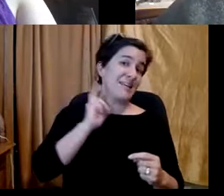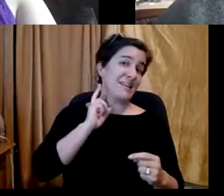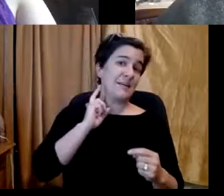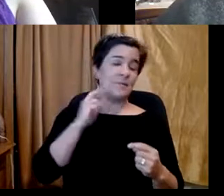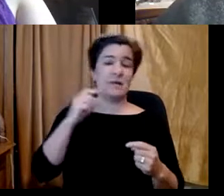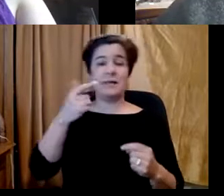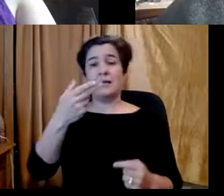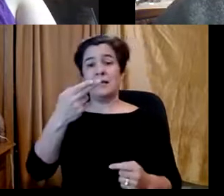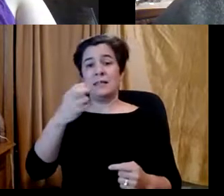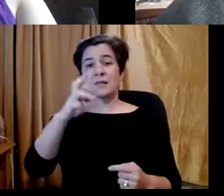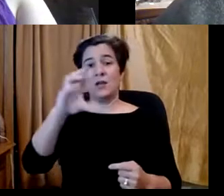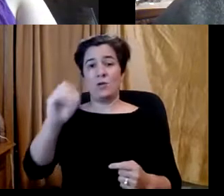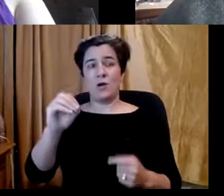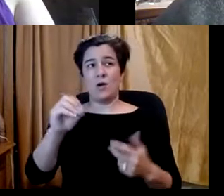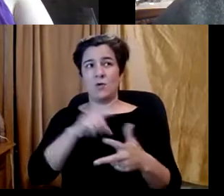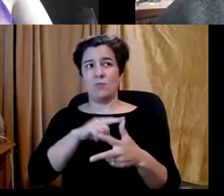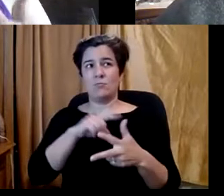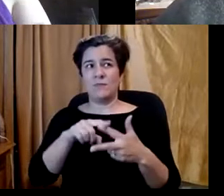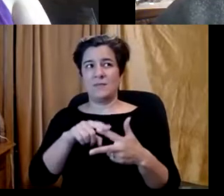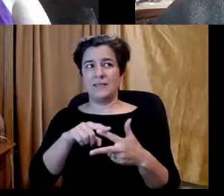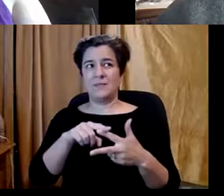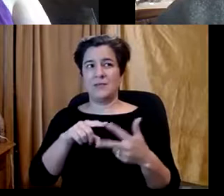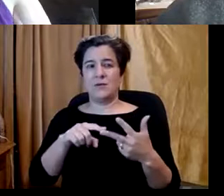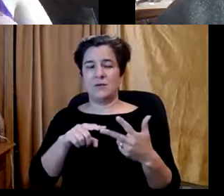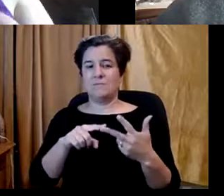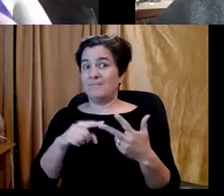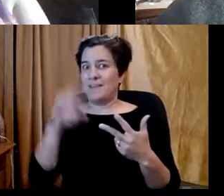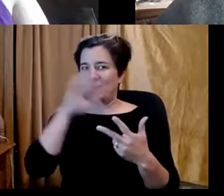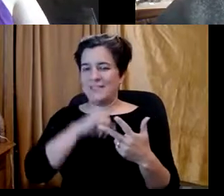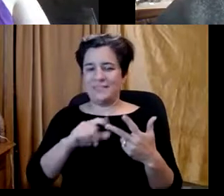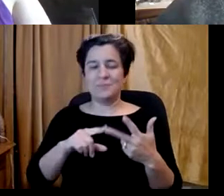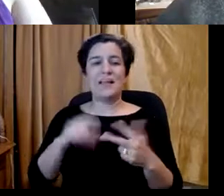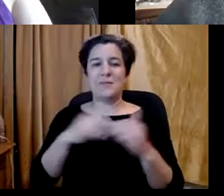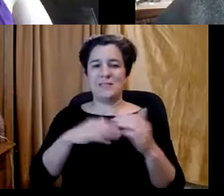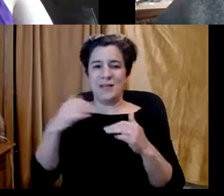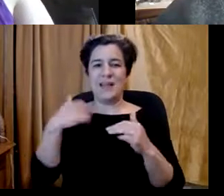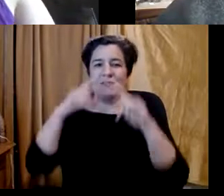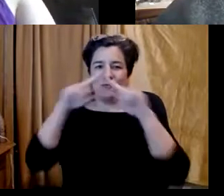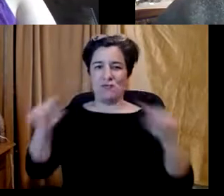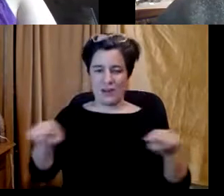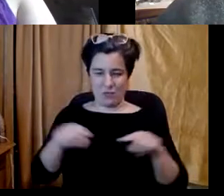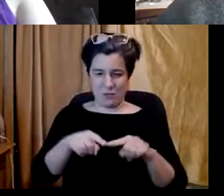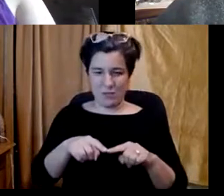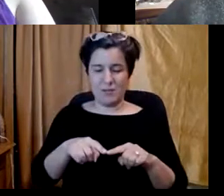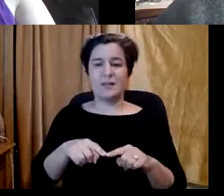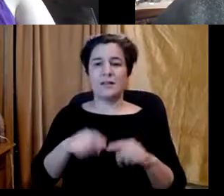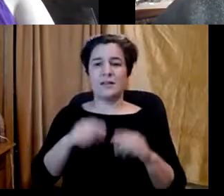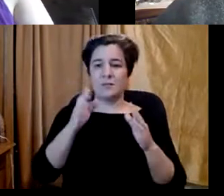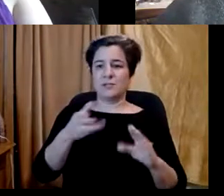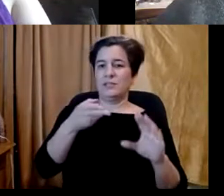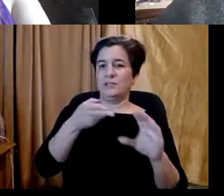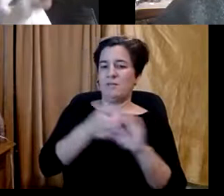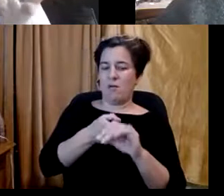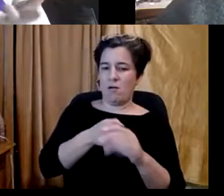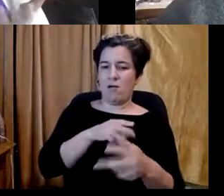anything that's not going well, we can see how we're playing out in the triangle with ourselves or with others. Usually a person jumps in the triangle first, and then